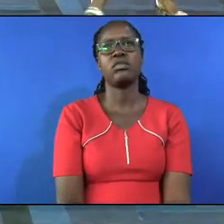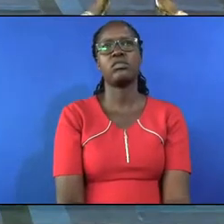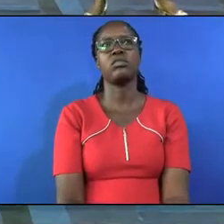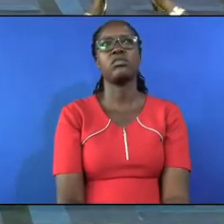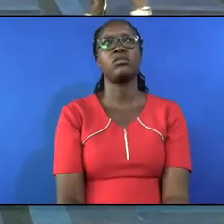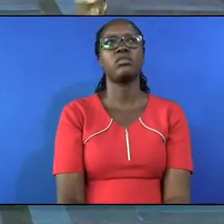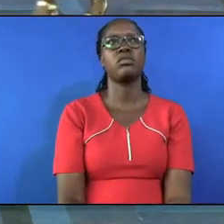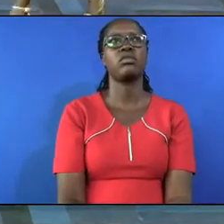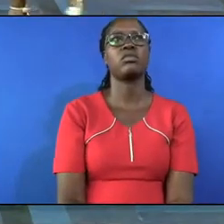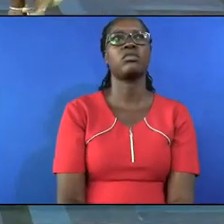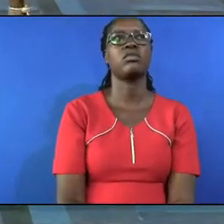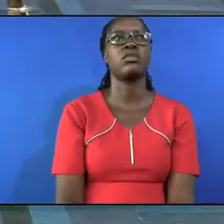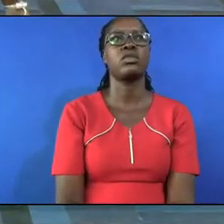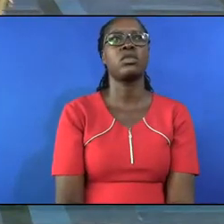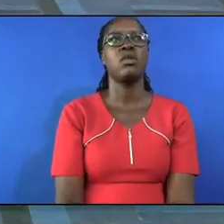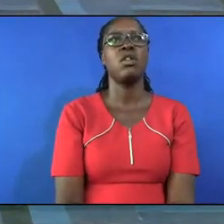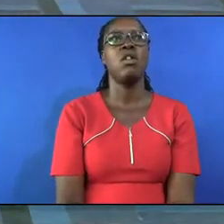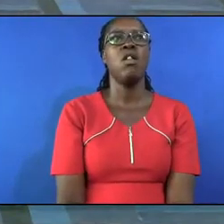24,